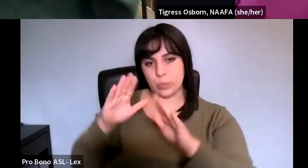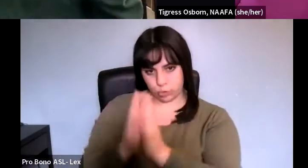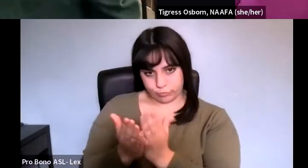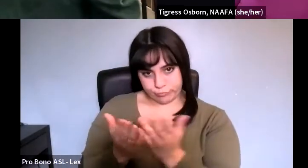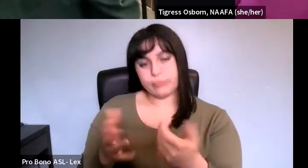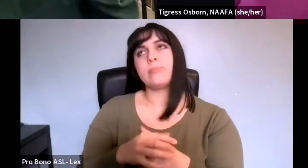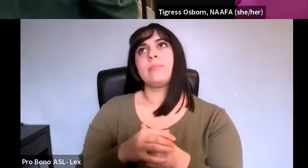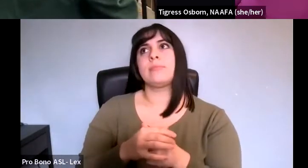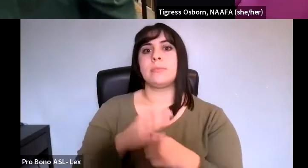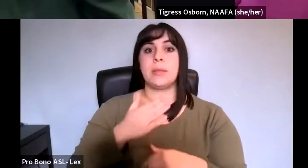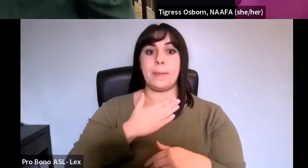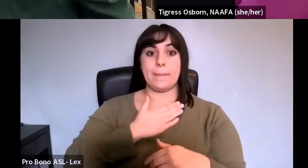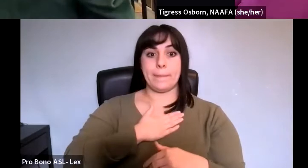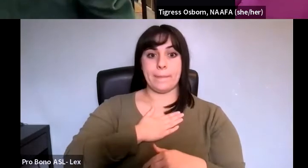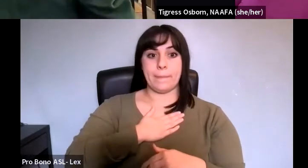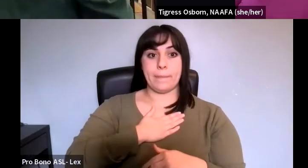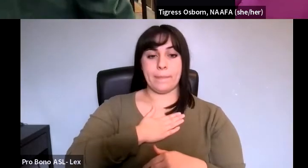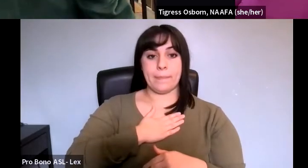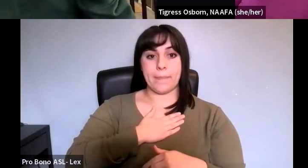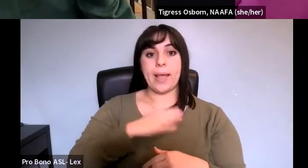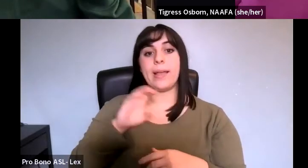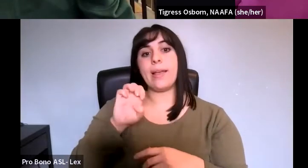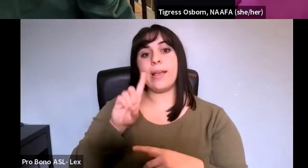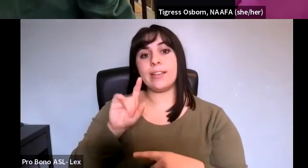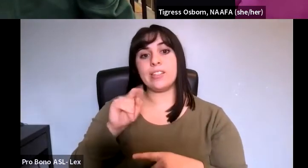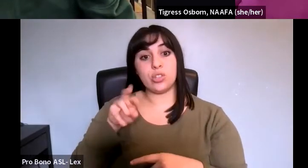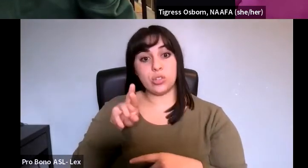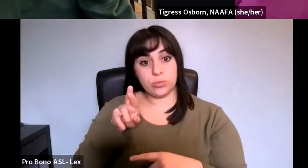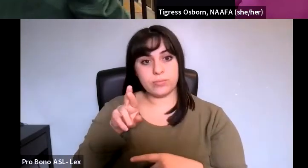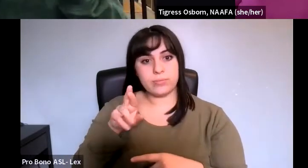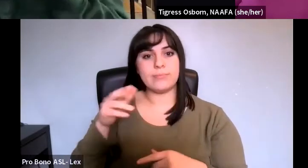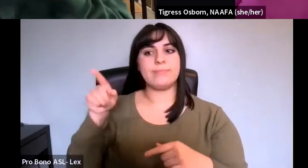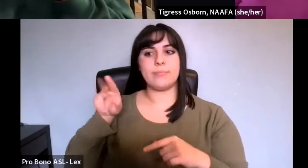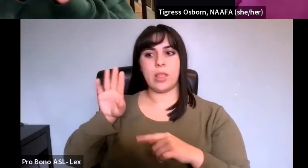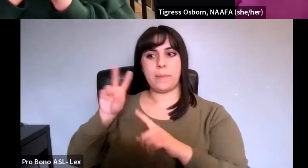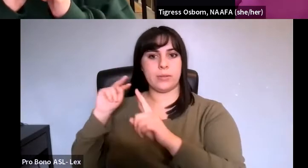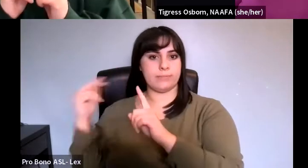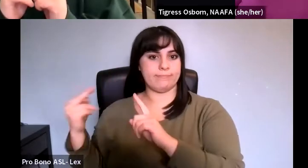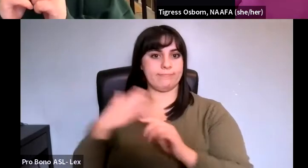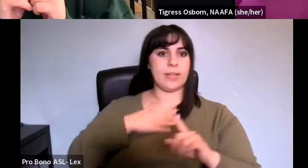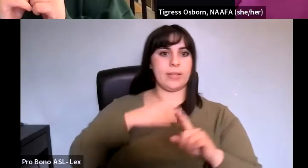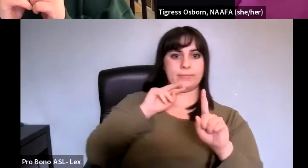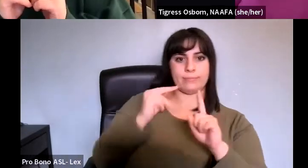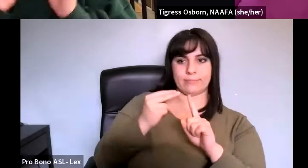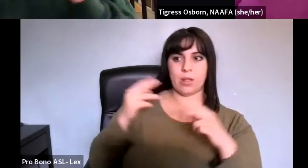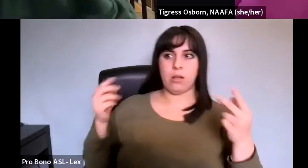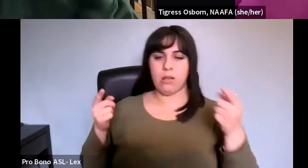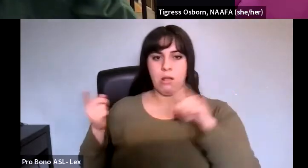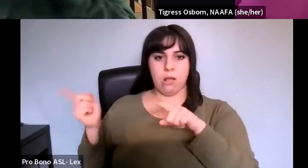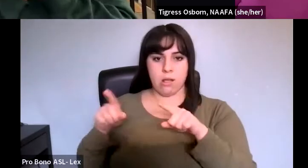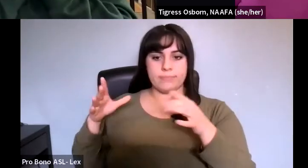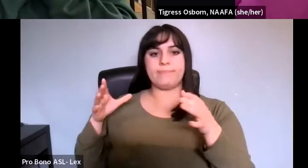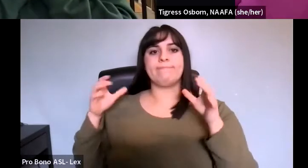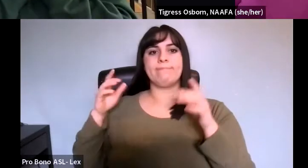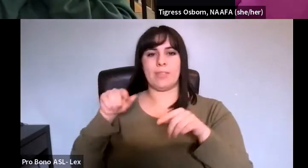My editor had a vision for the book and a plan with the book. And the book is somewhere in the middle. And